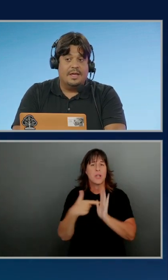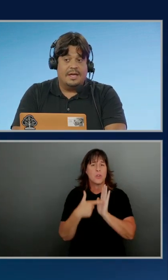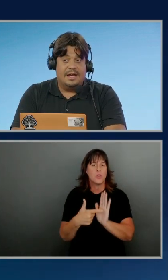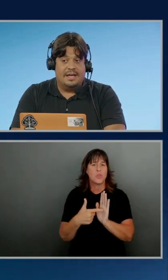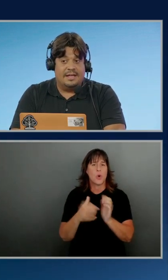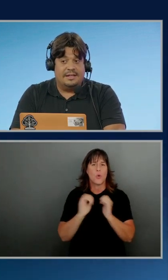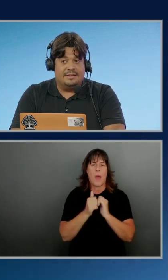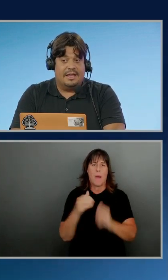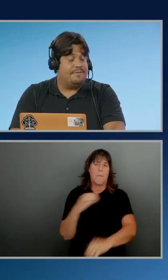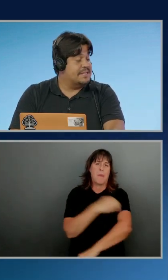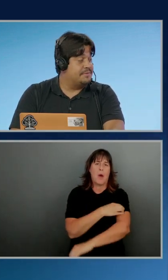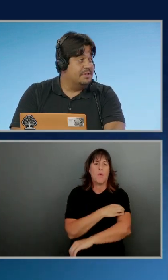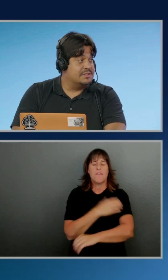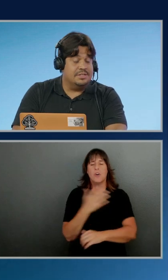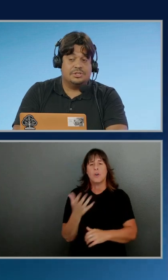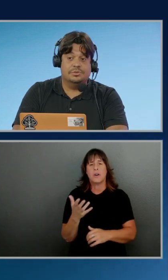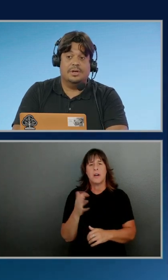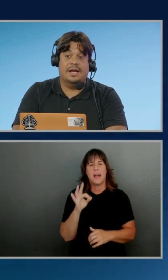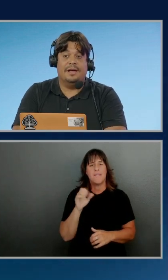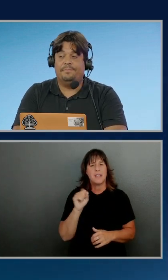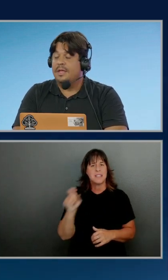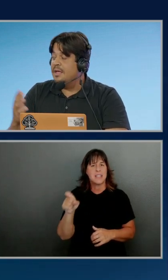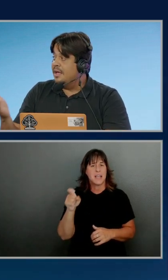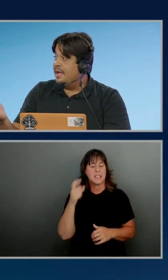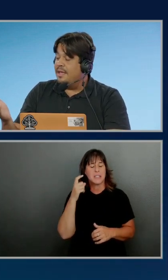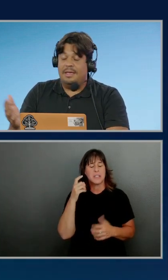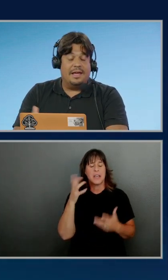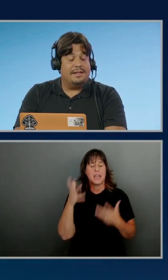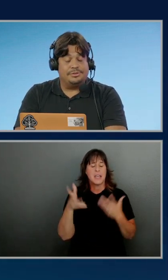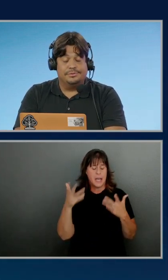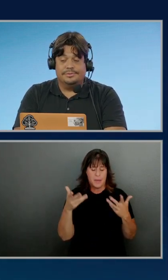powerful FSx for Lustre is to